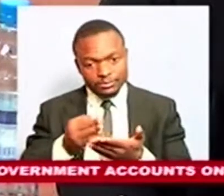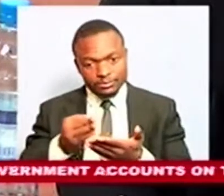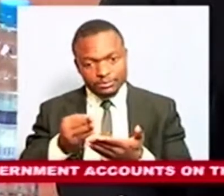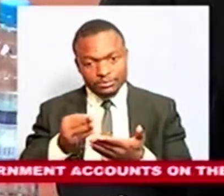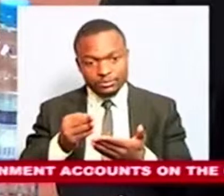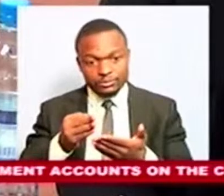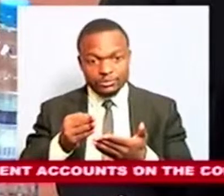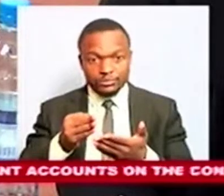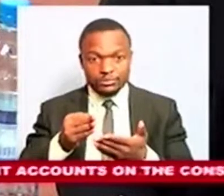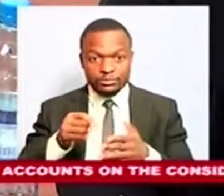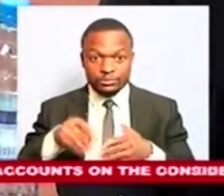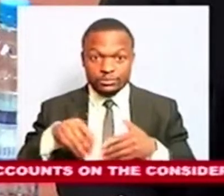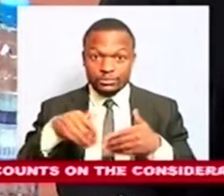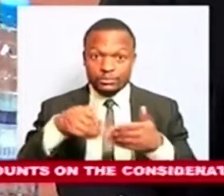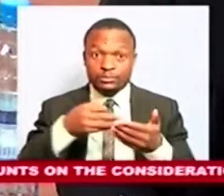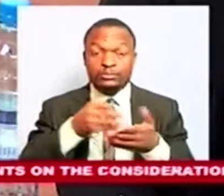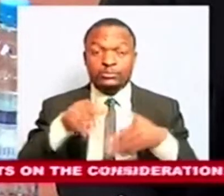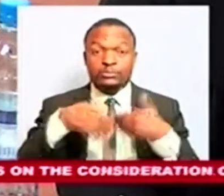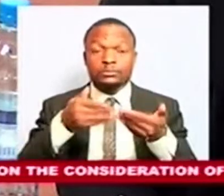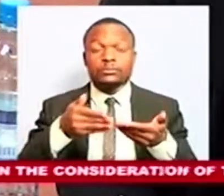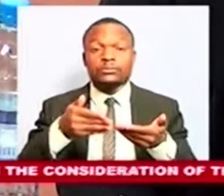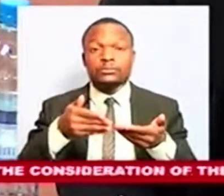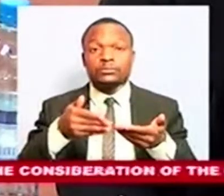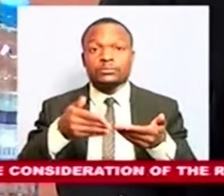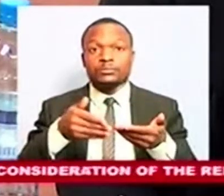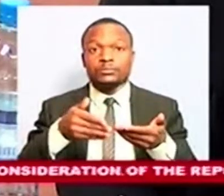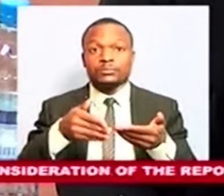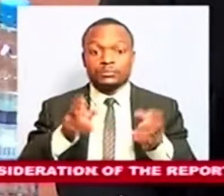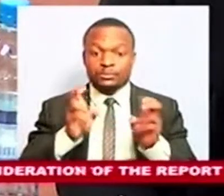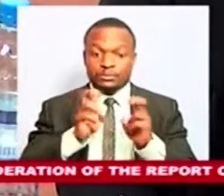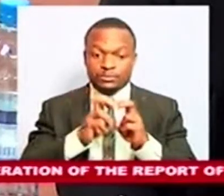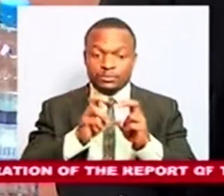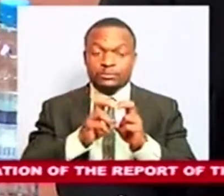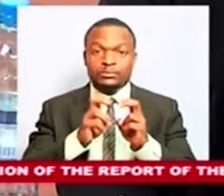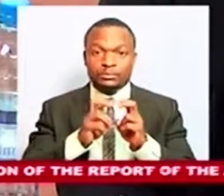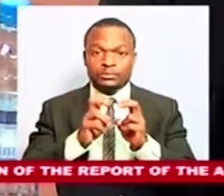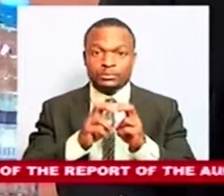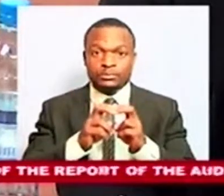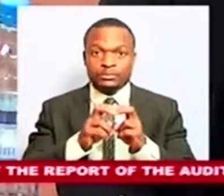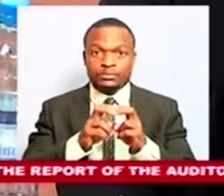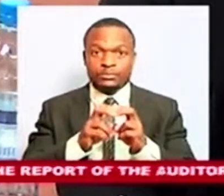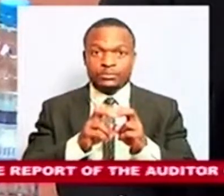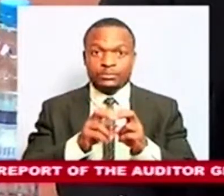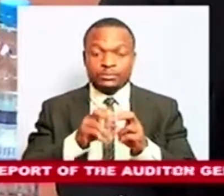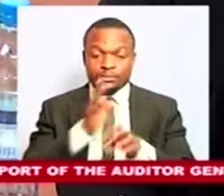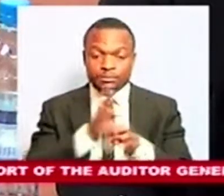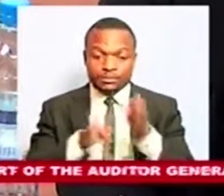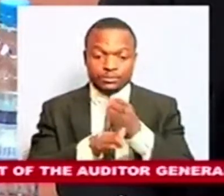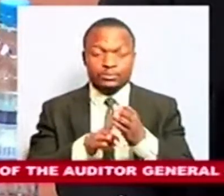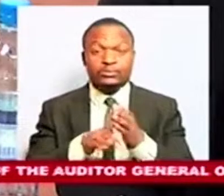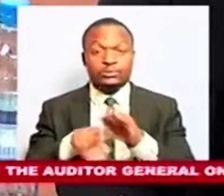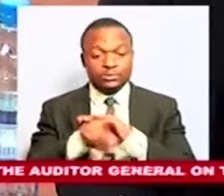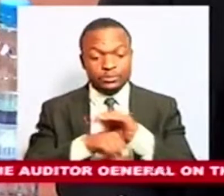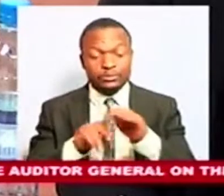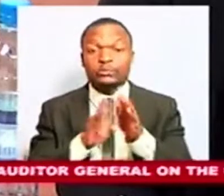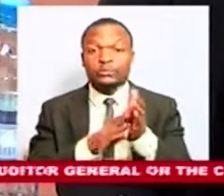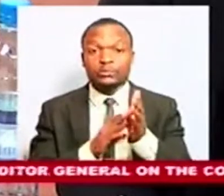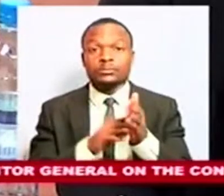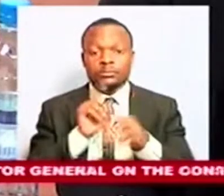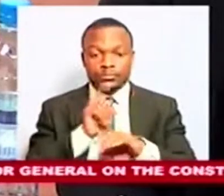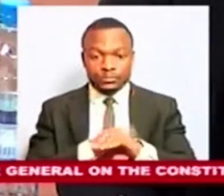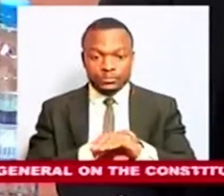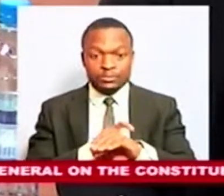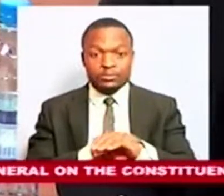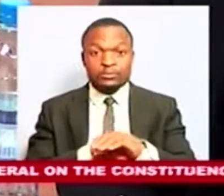avail project contract, construction of 1x2 classroom block at Lukankala Primary School. During the period under review, the